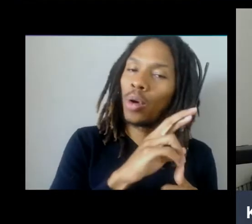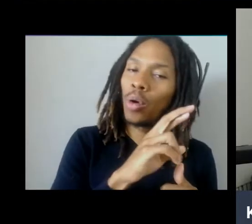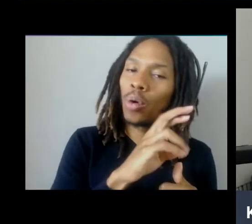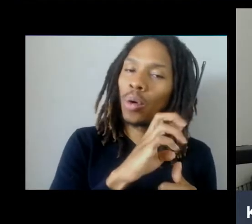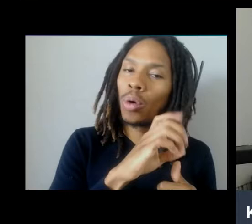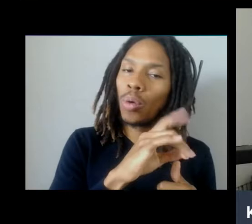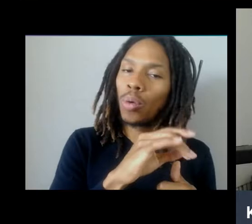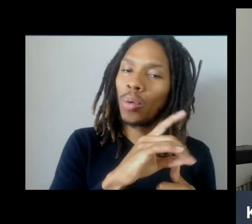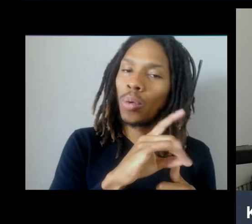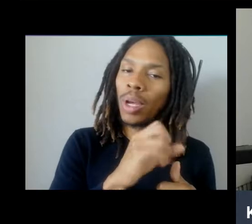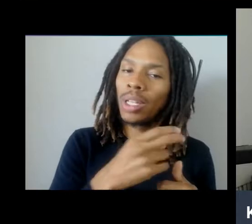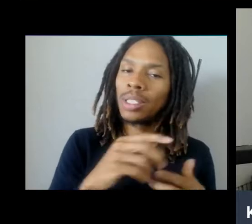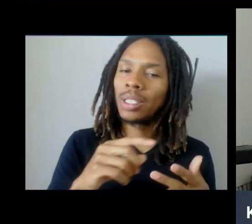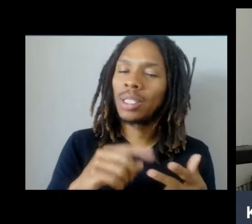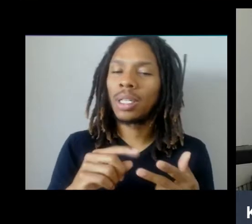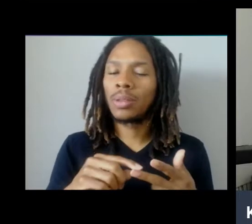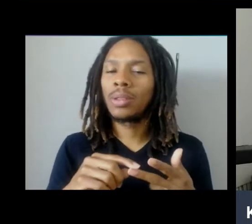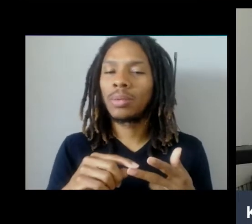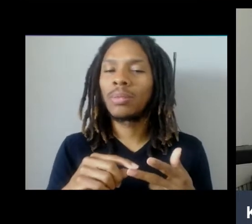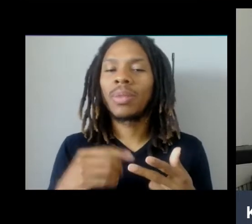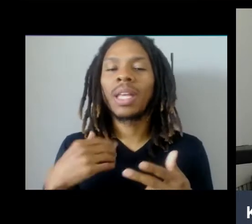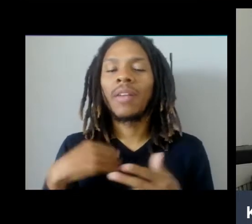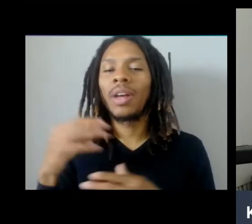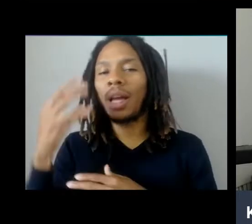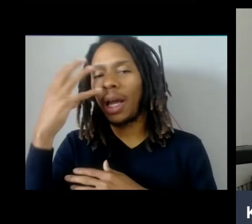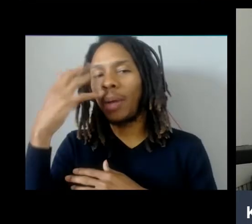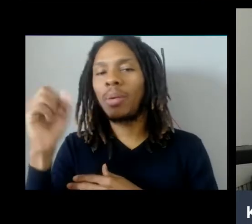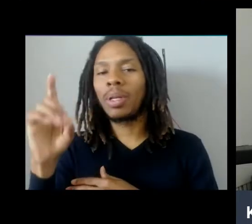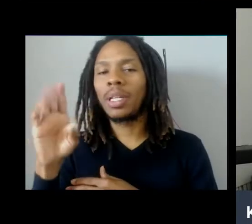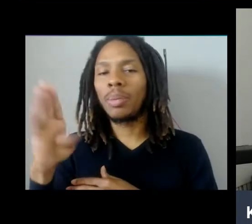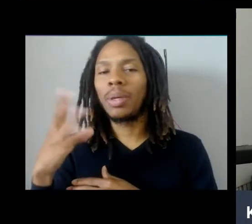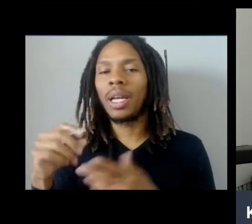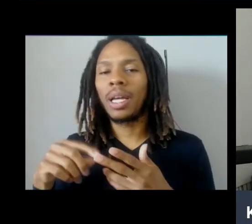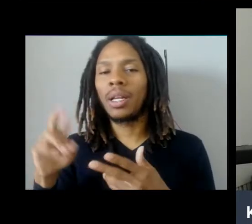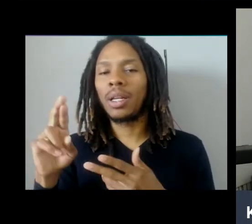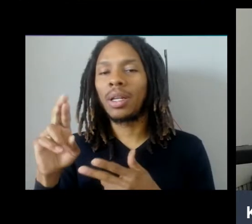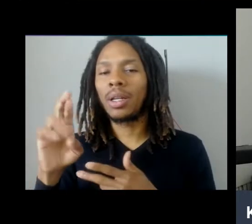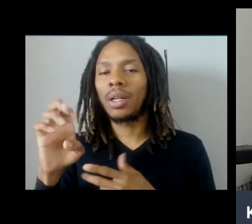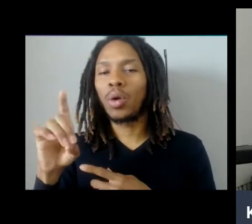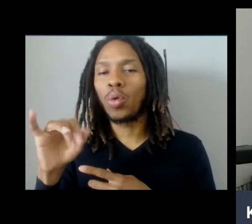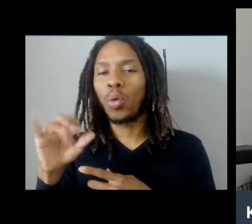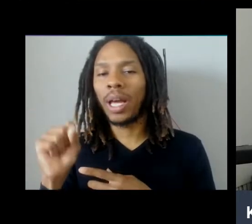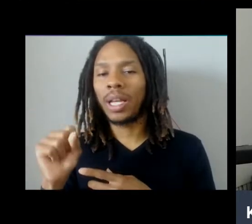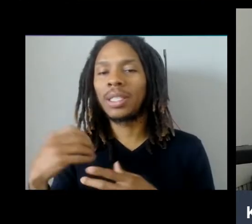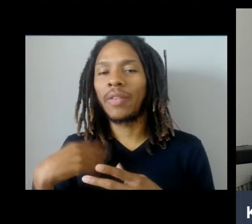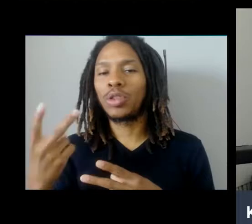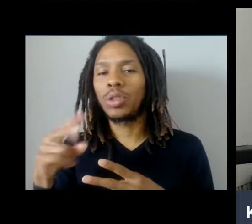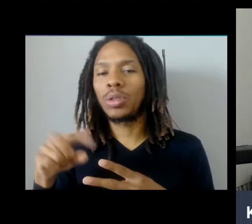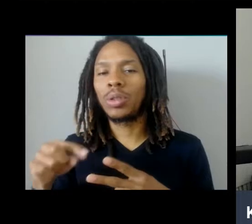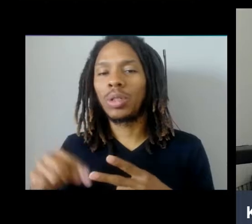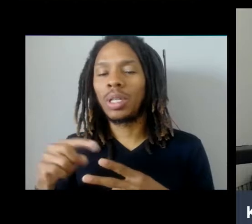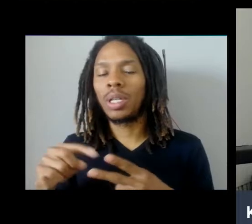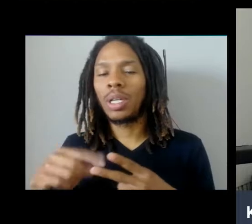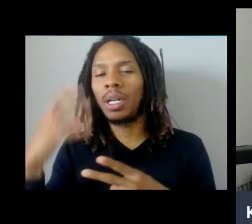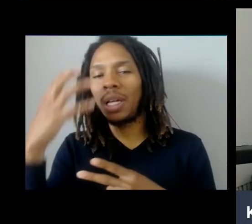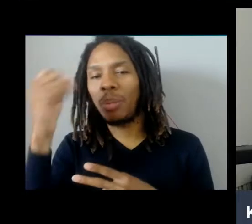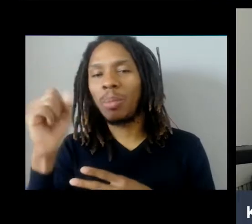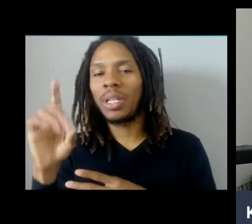Memcached, and we offer MemoryDB with Redis only. So yes, those are the two in-memory database services we